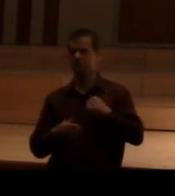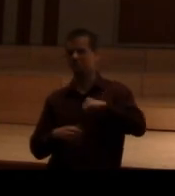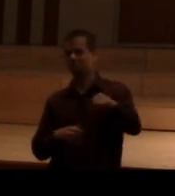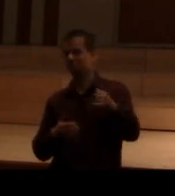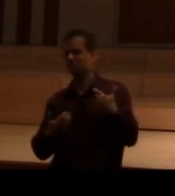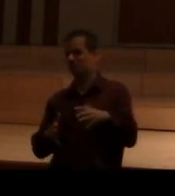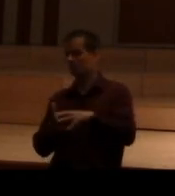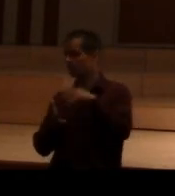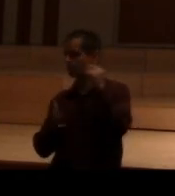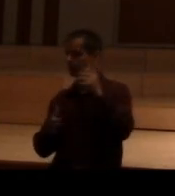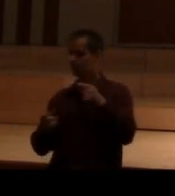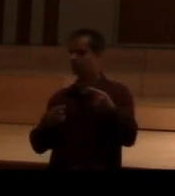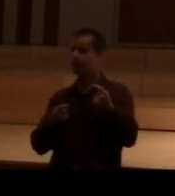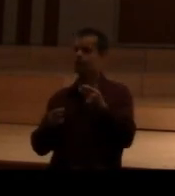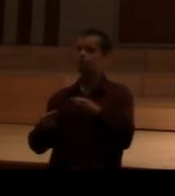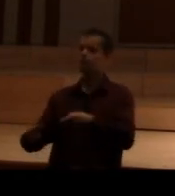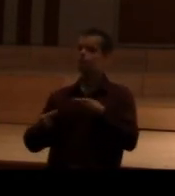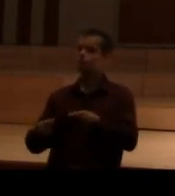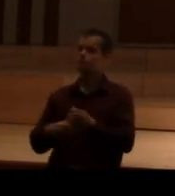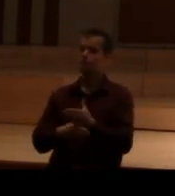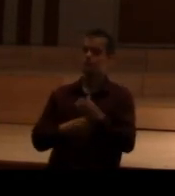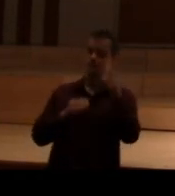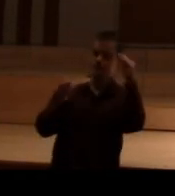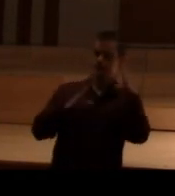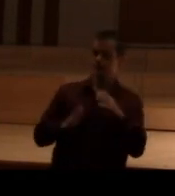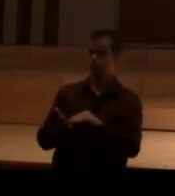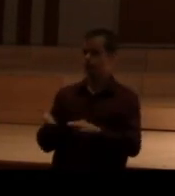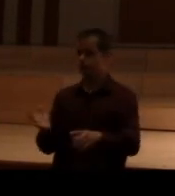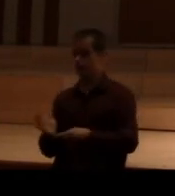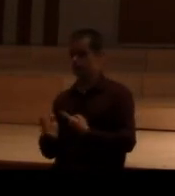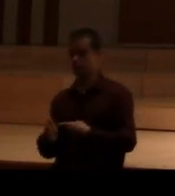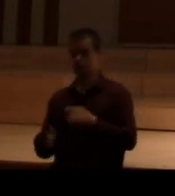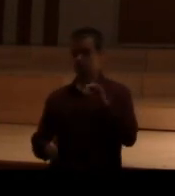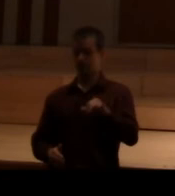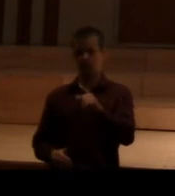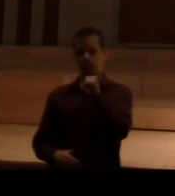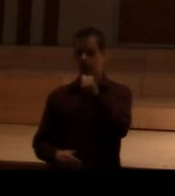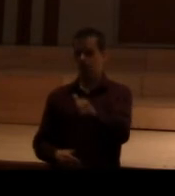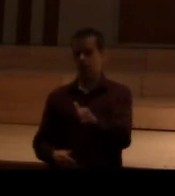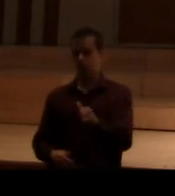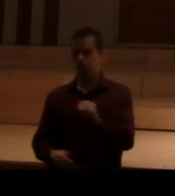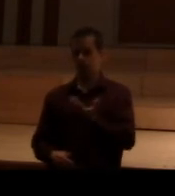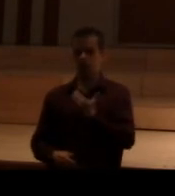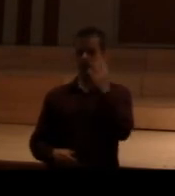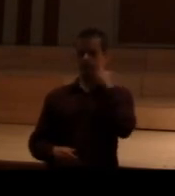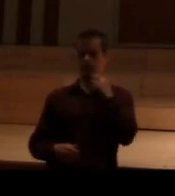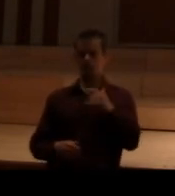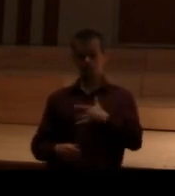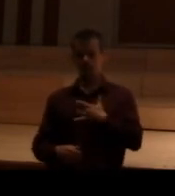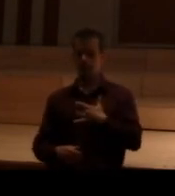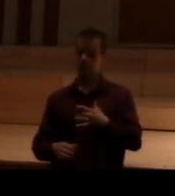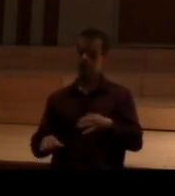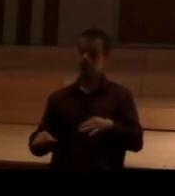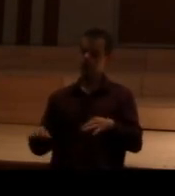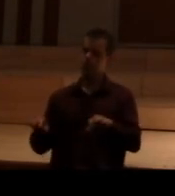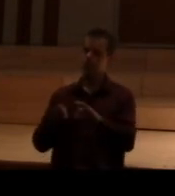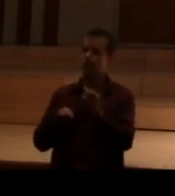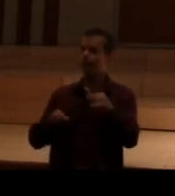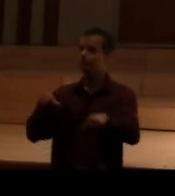that adversarial relationship students have to learning. We definitely didn't have that. We felt like we were key pieces in the jigsaw